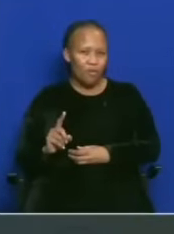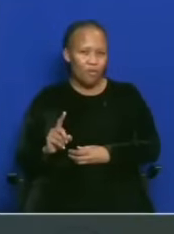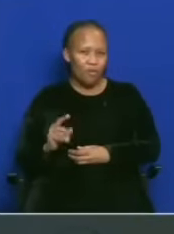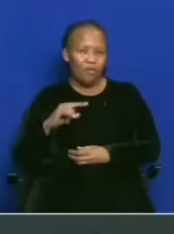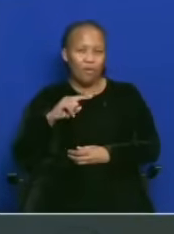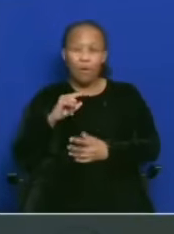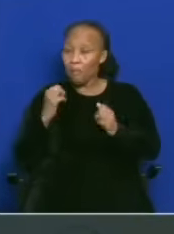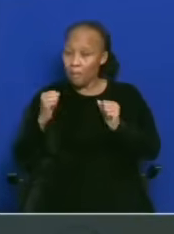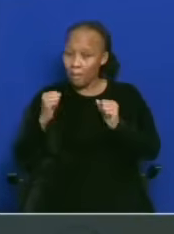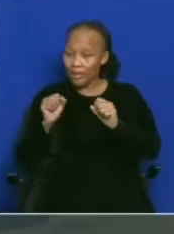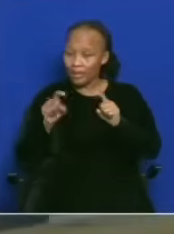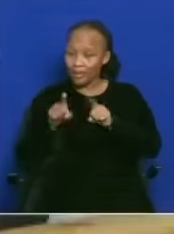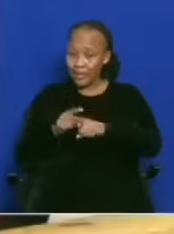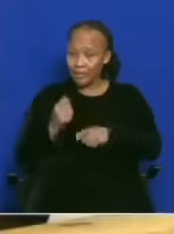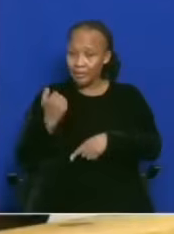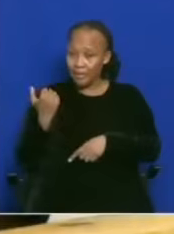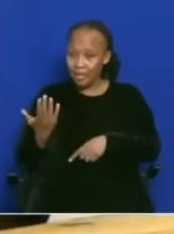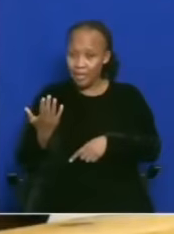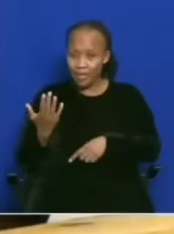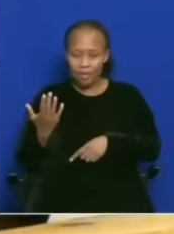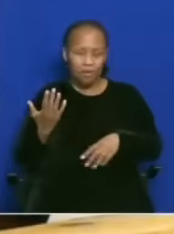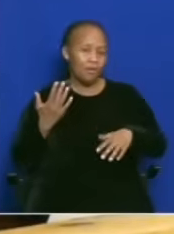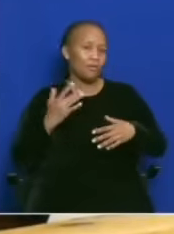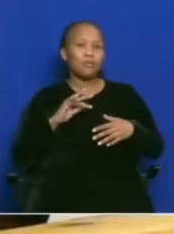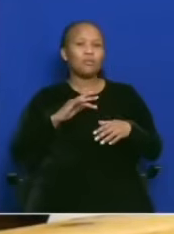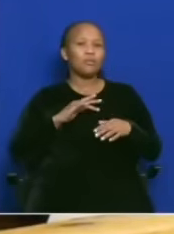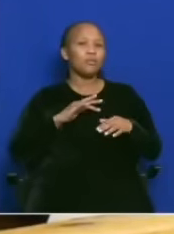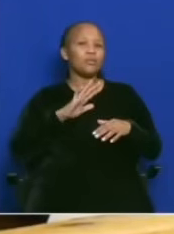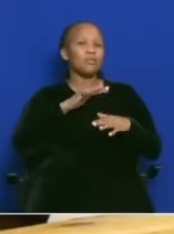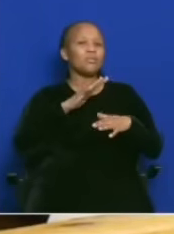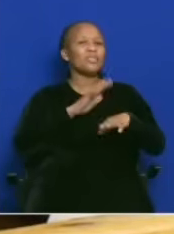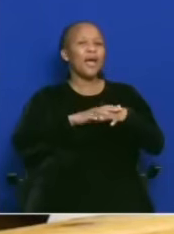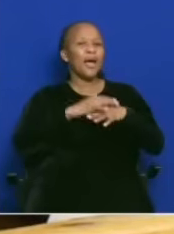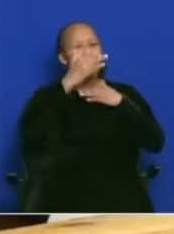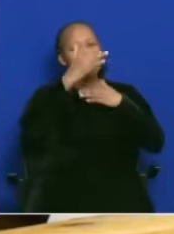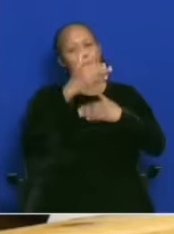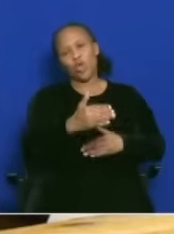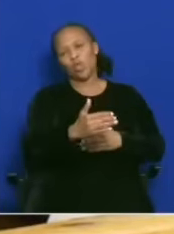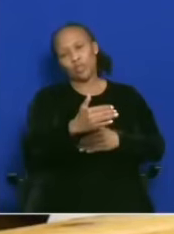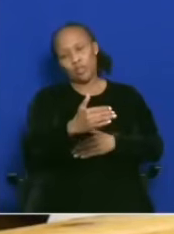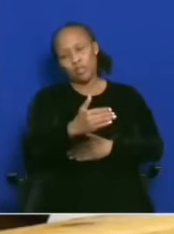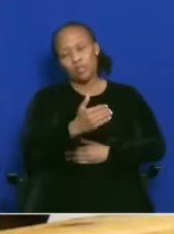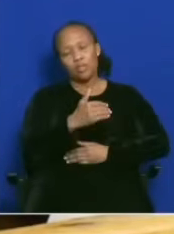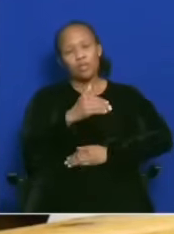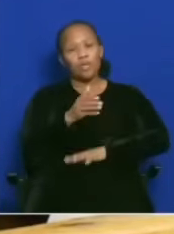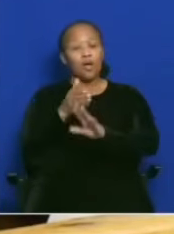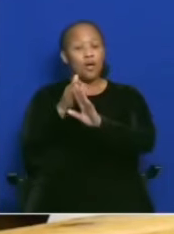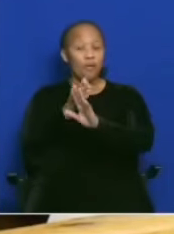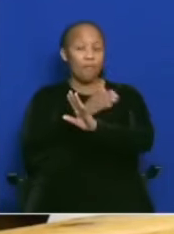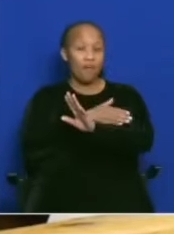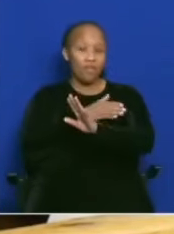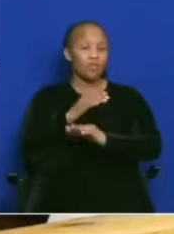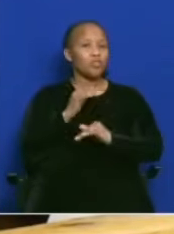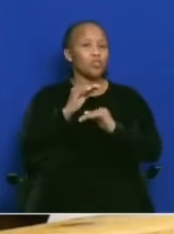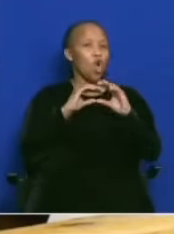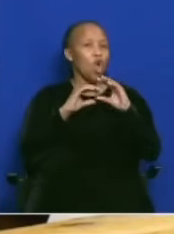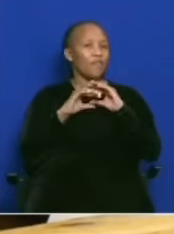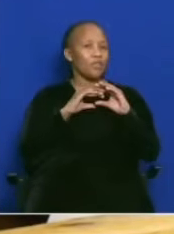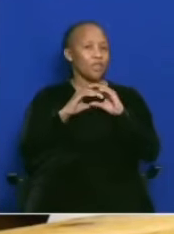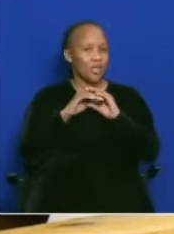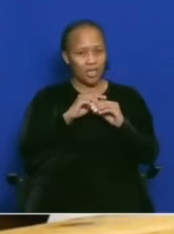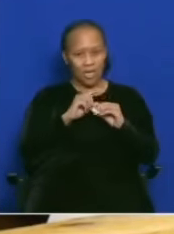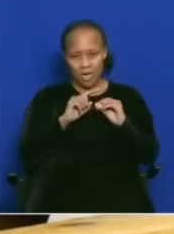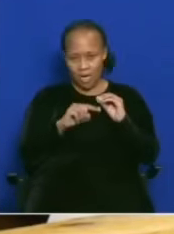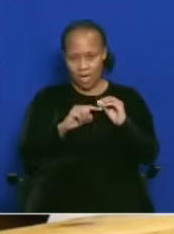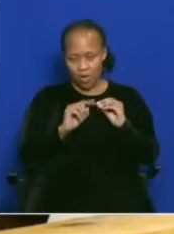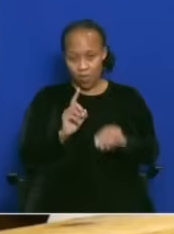It's the time period, it's the timeline. So the previous conversation was